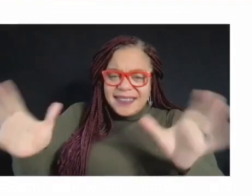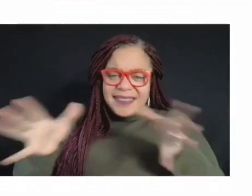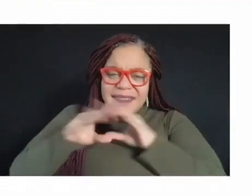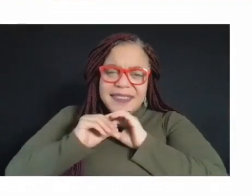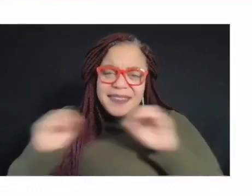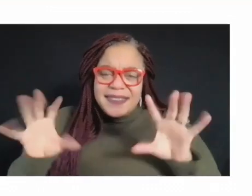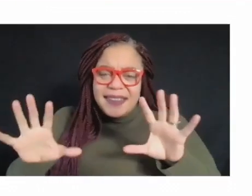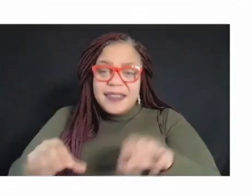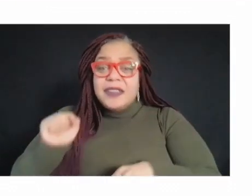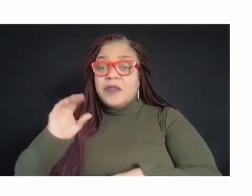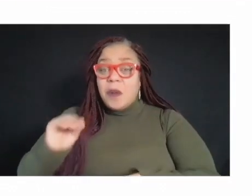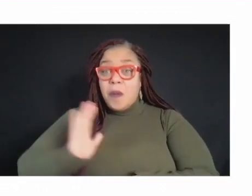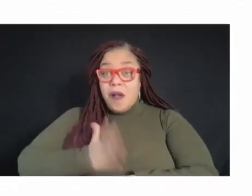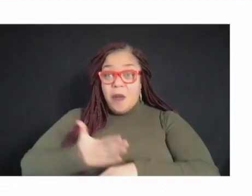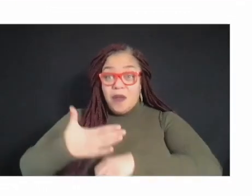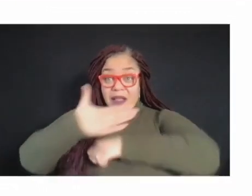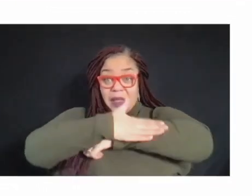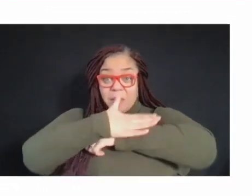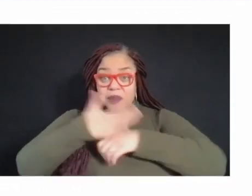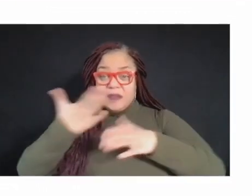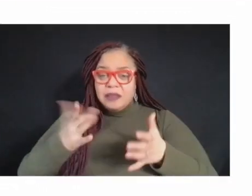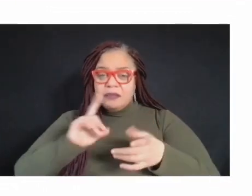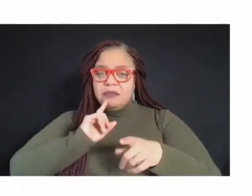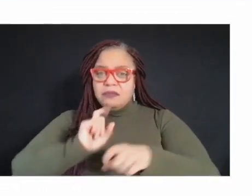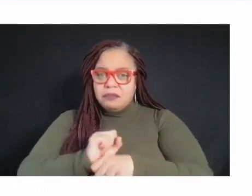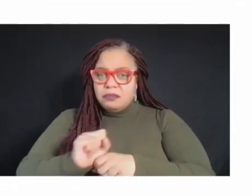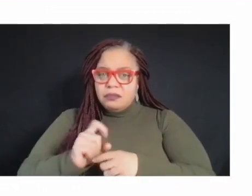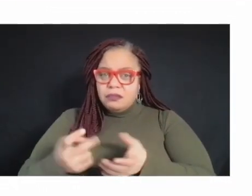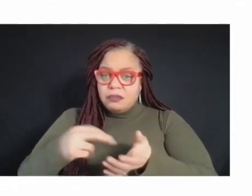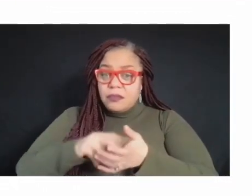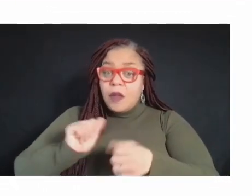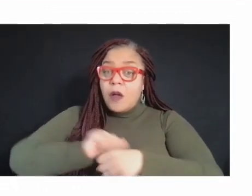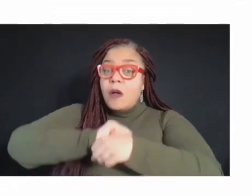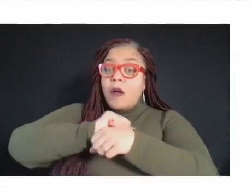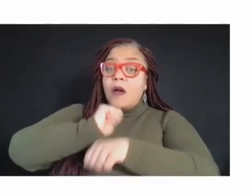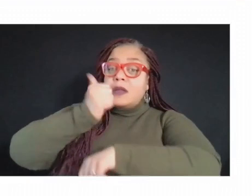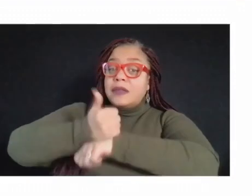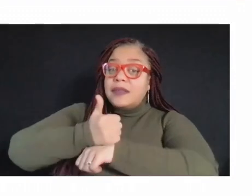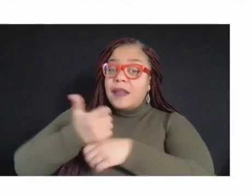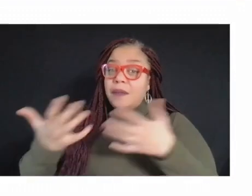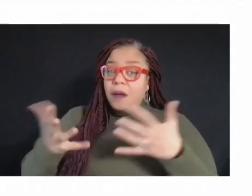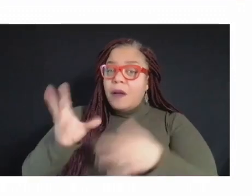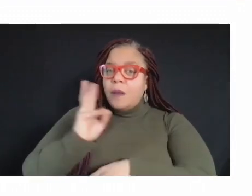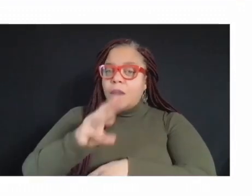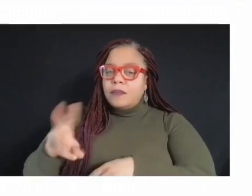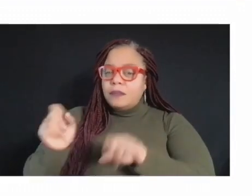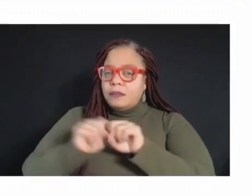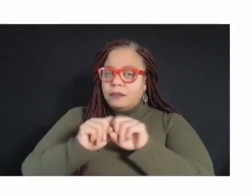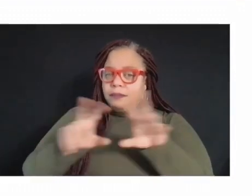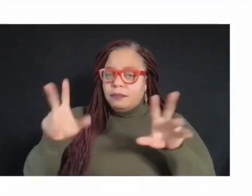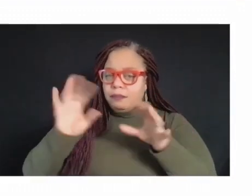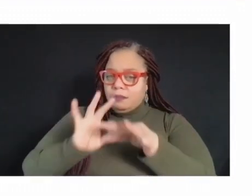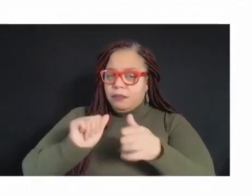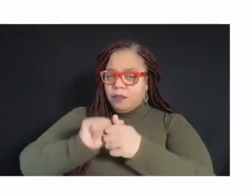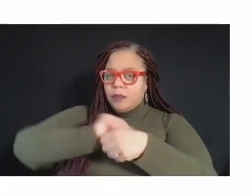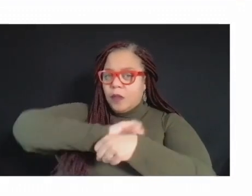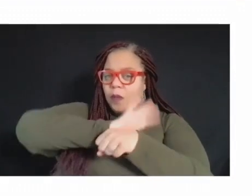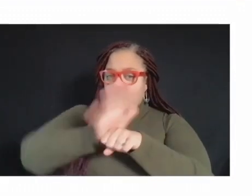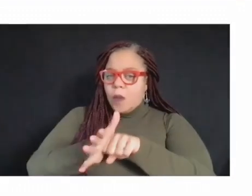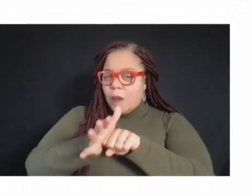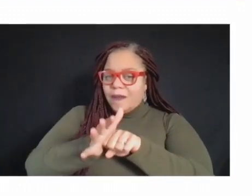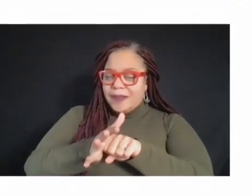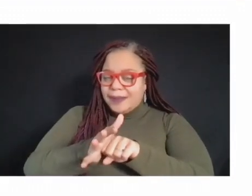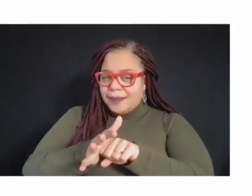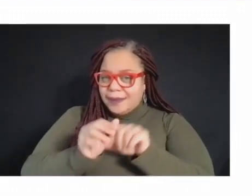a COVID-19 website, specifically with a section addressing misinformation